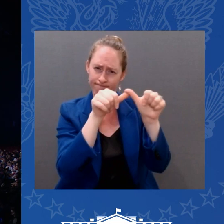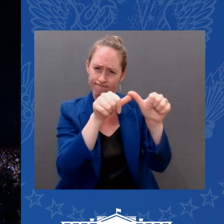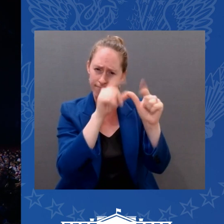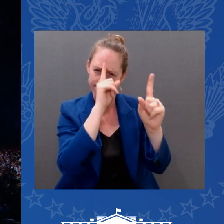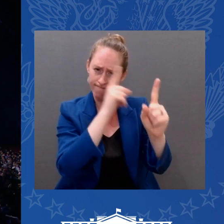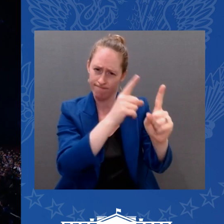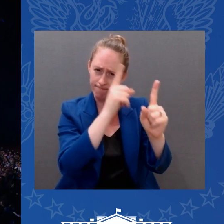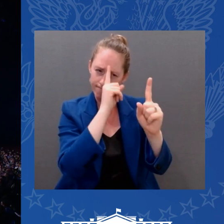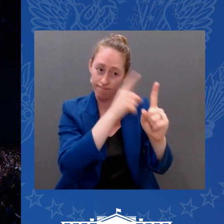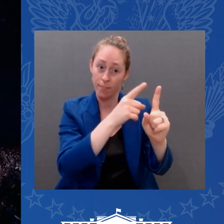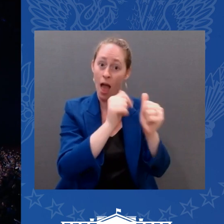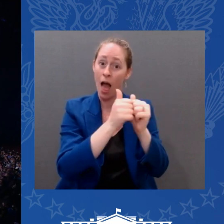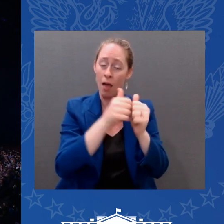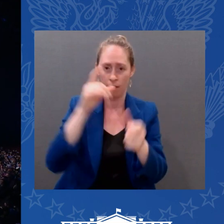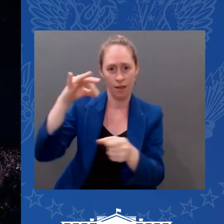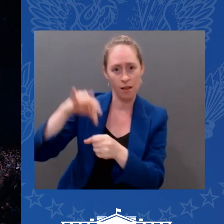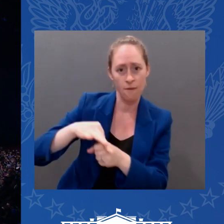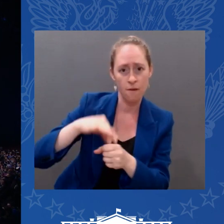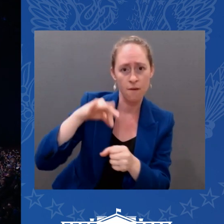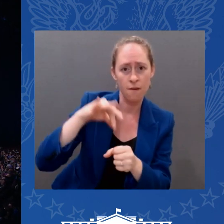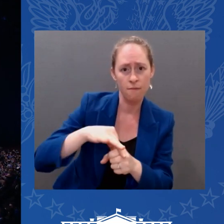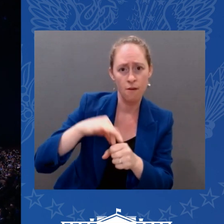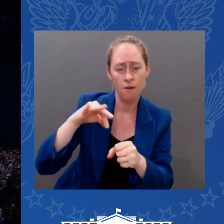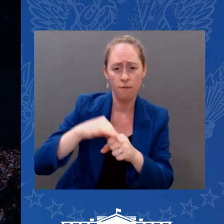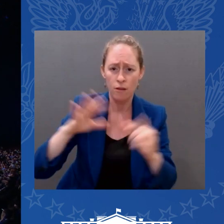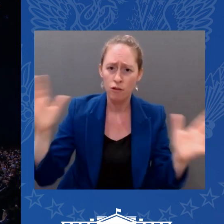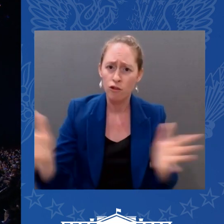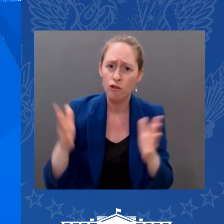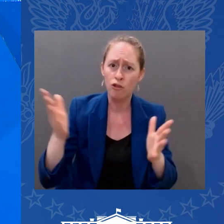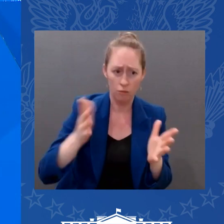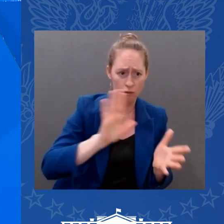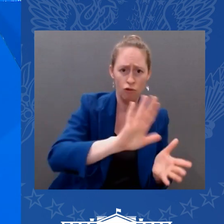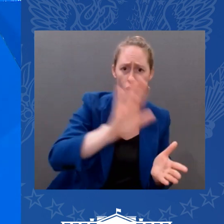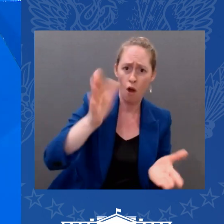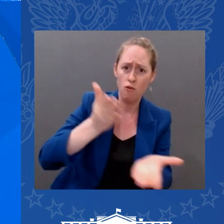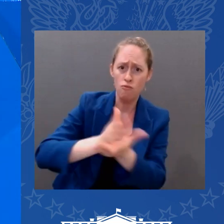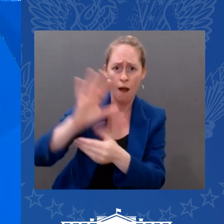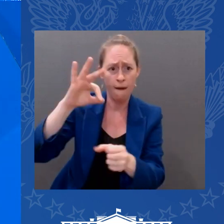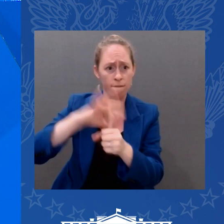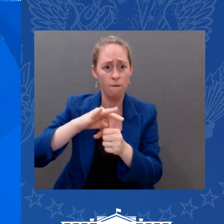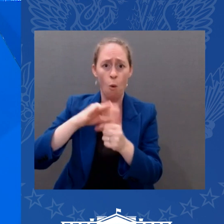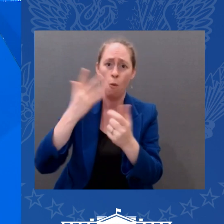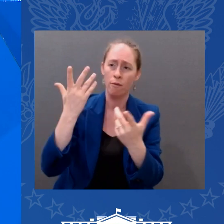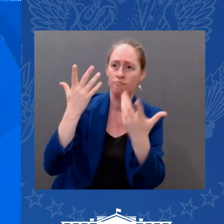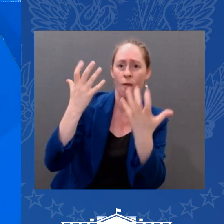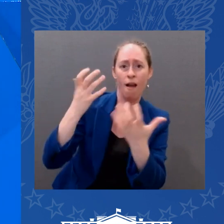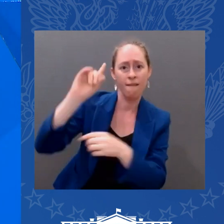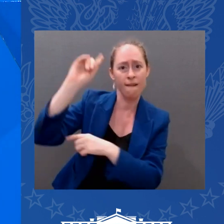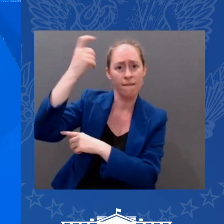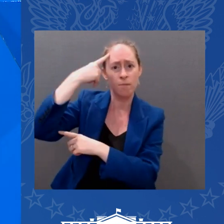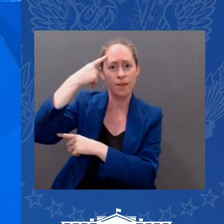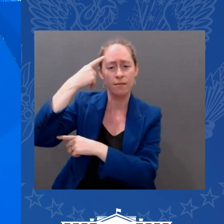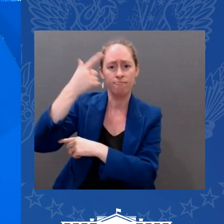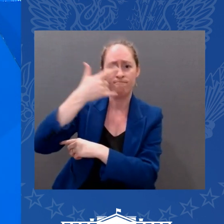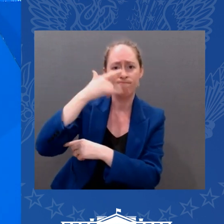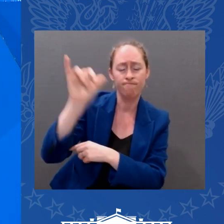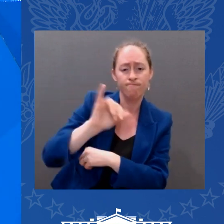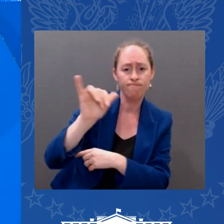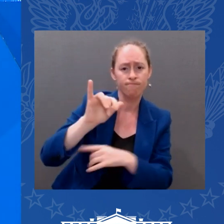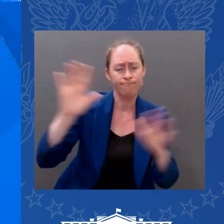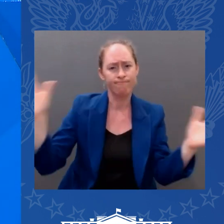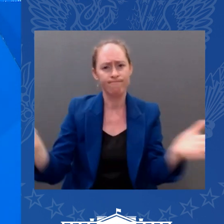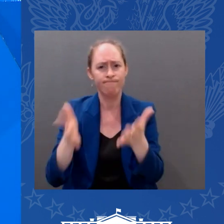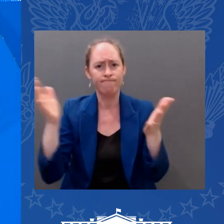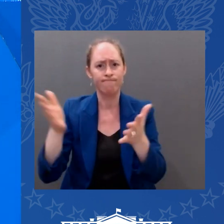to democracy and our obligation as governments to promote and defend democracy. As we meet